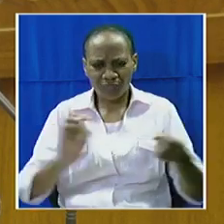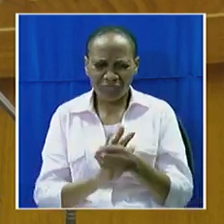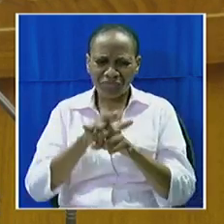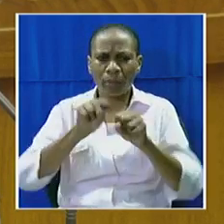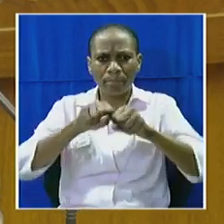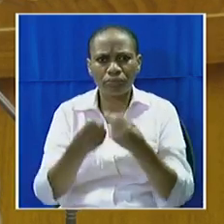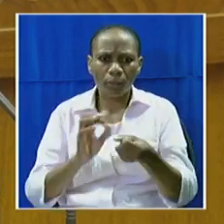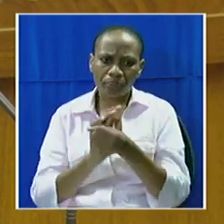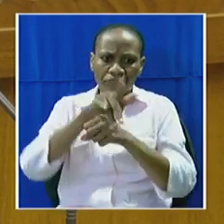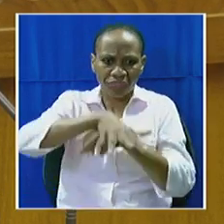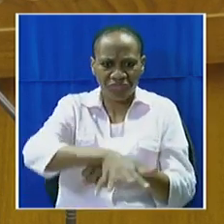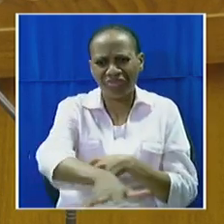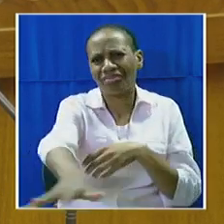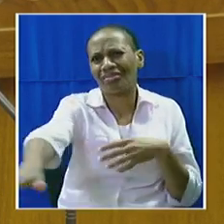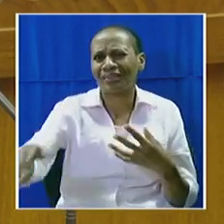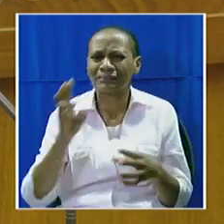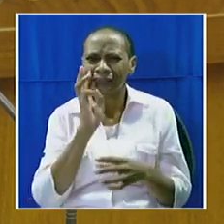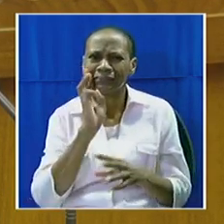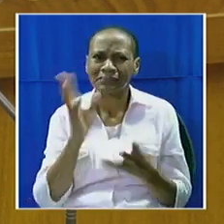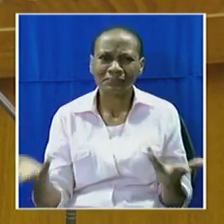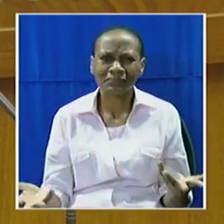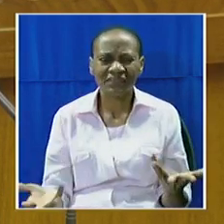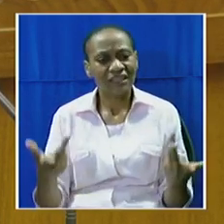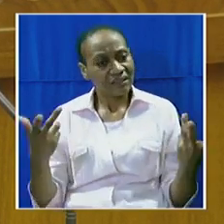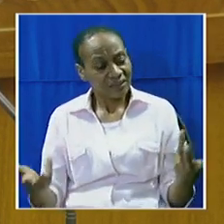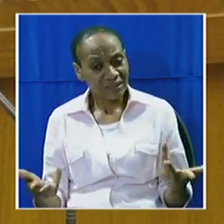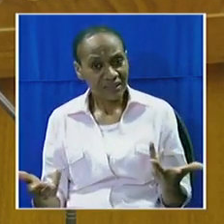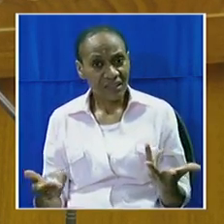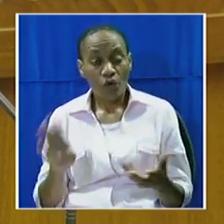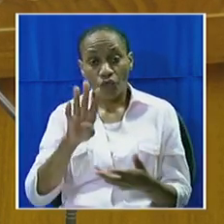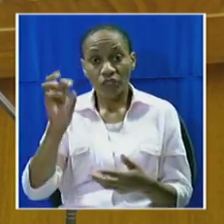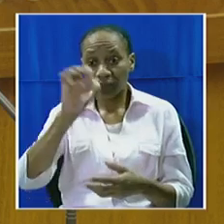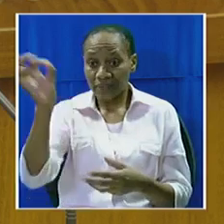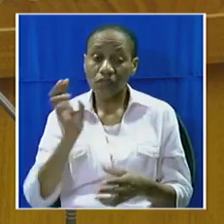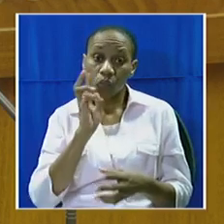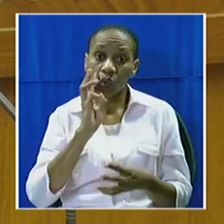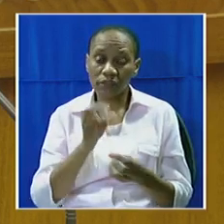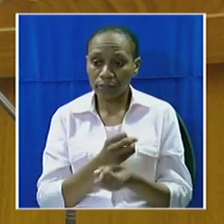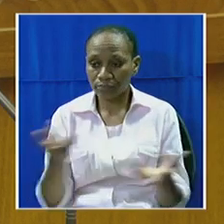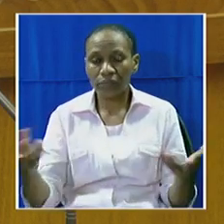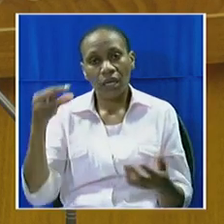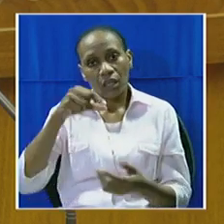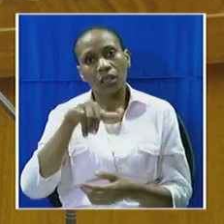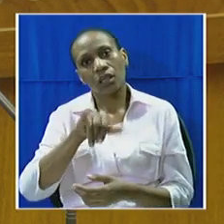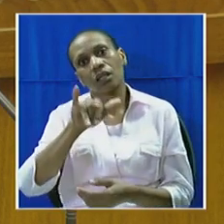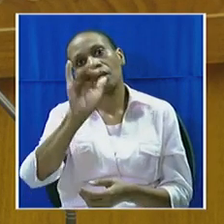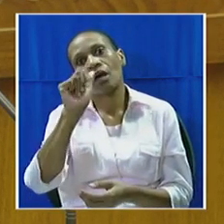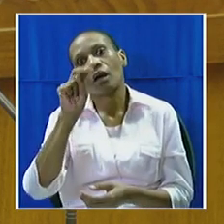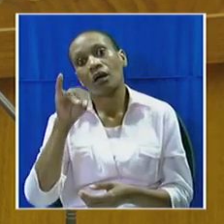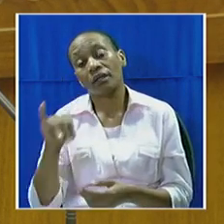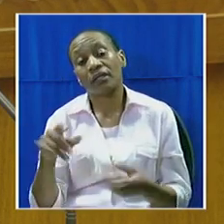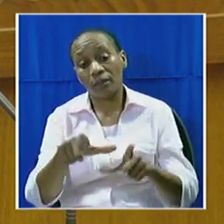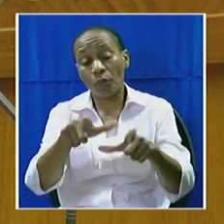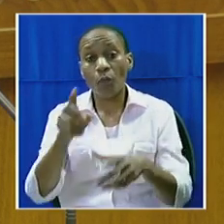of Tshwane. We have seen the wastewater treatment only works at 40%. We have seen Guyana that there's no water in